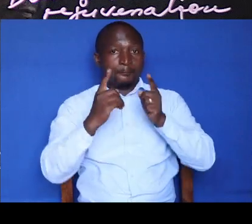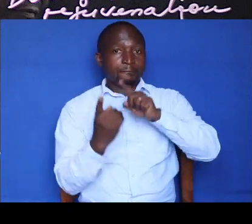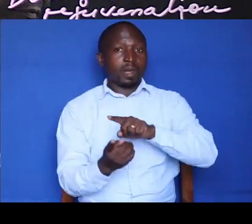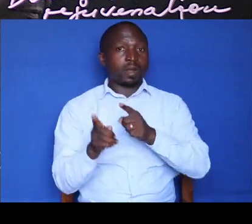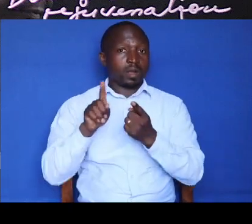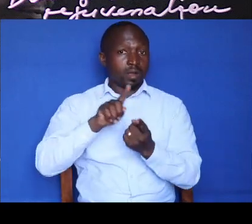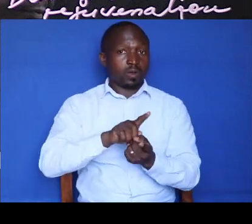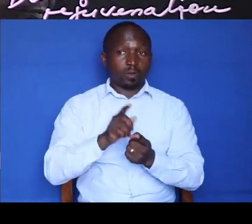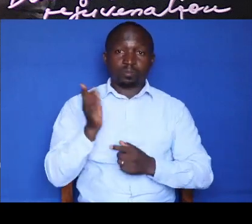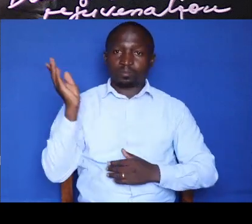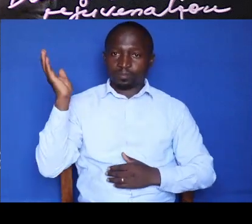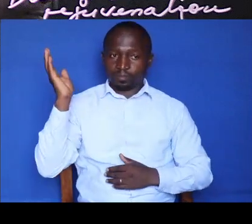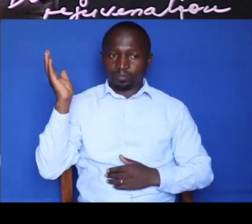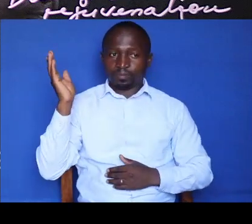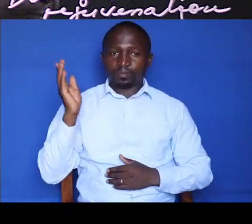rejuvenation.